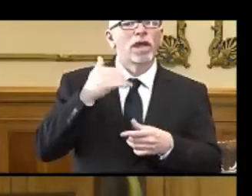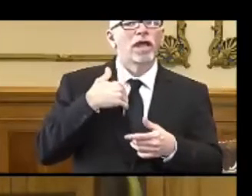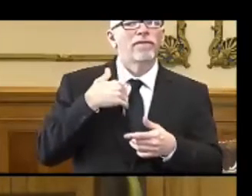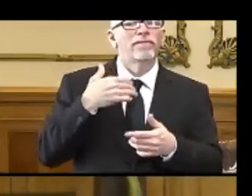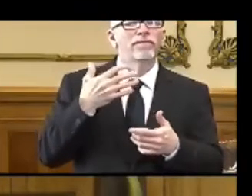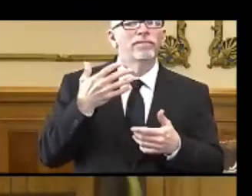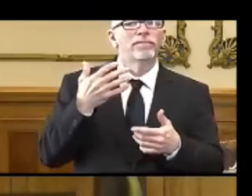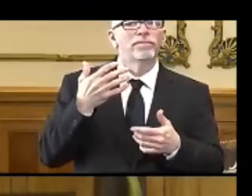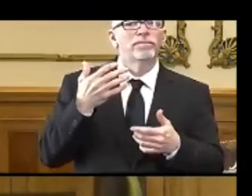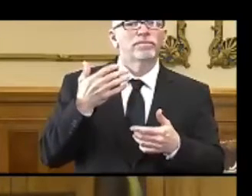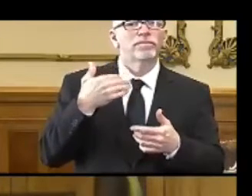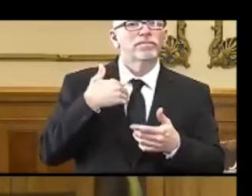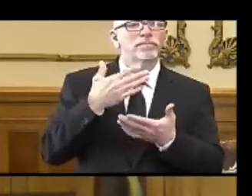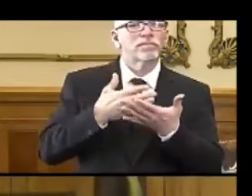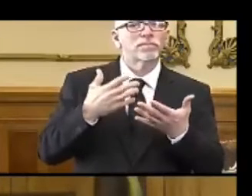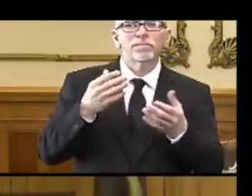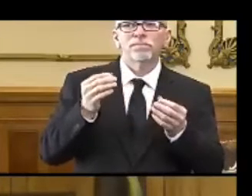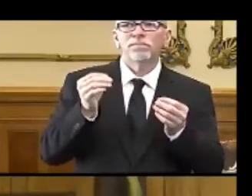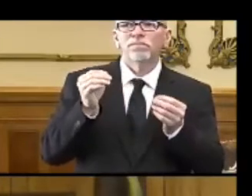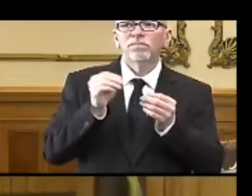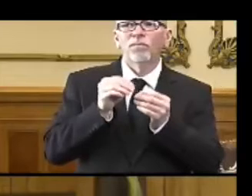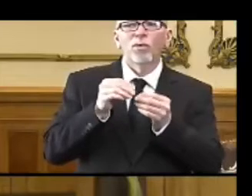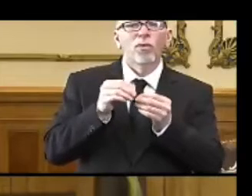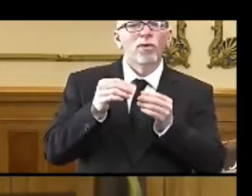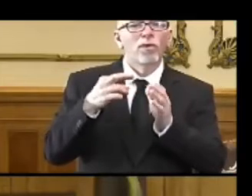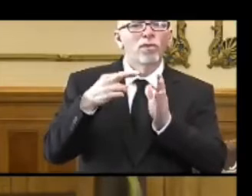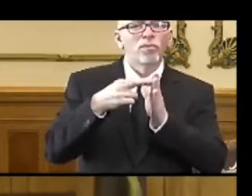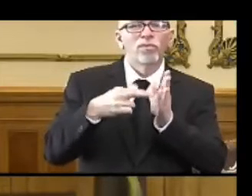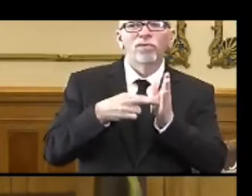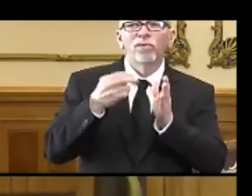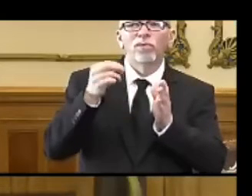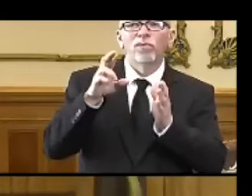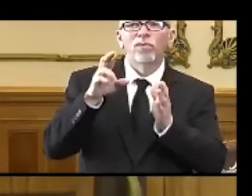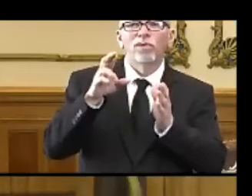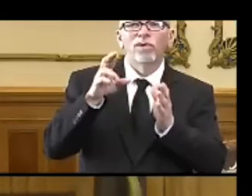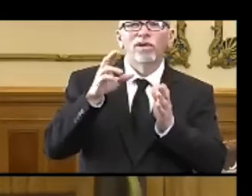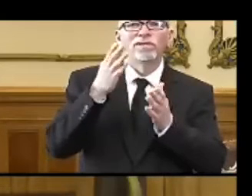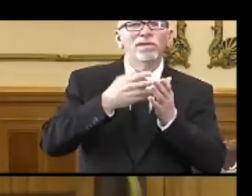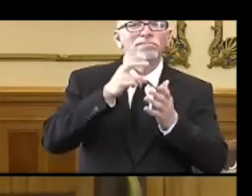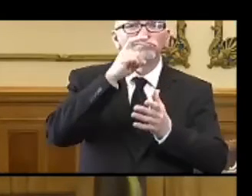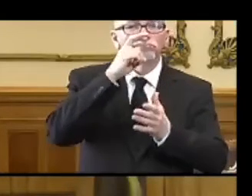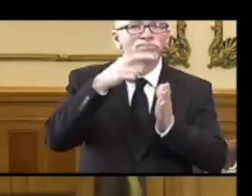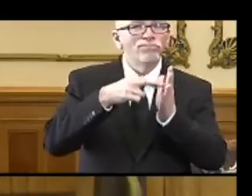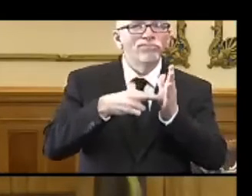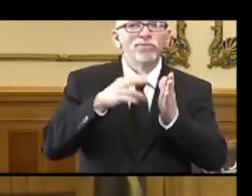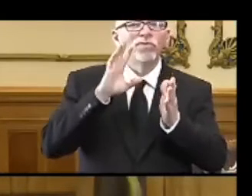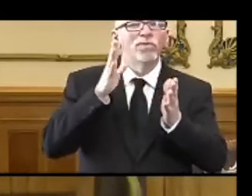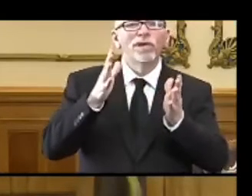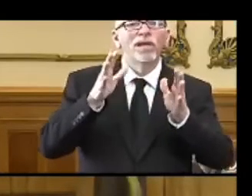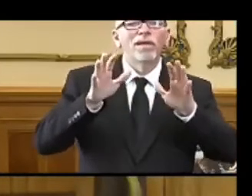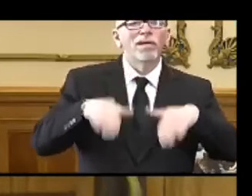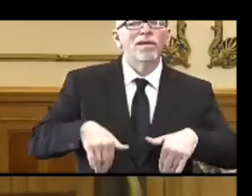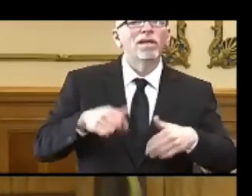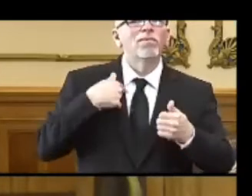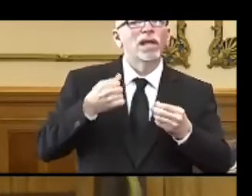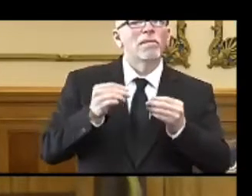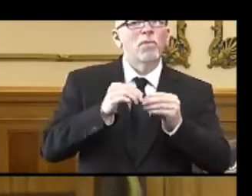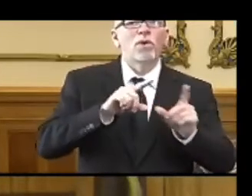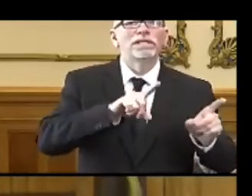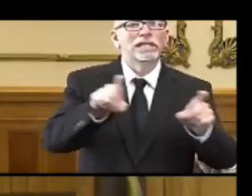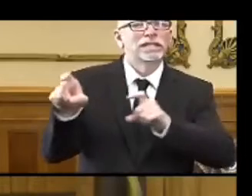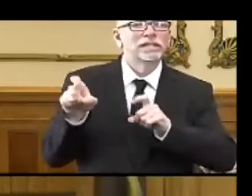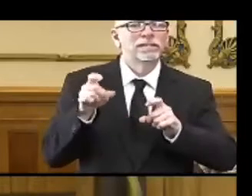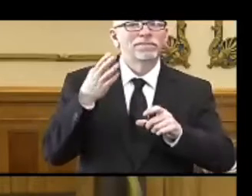some rollback of some regulations or some red tape to help open up testing a little bit, that maybe since we